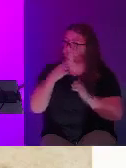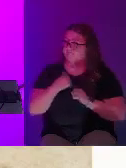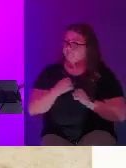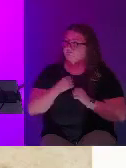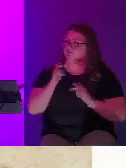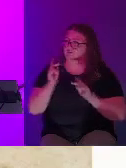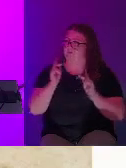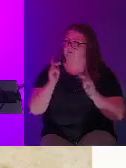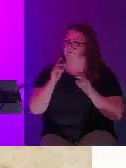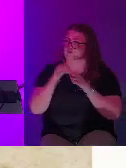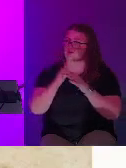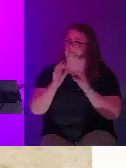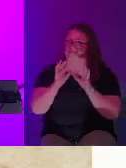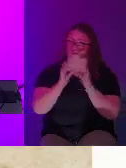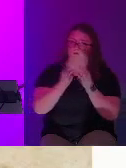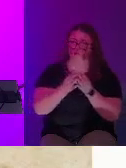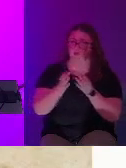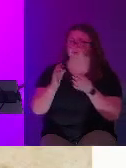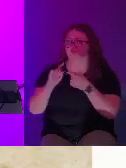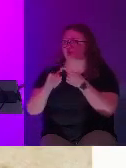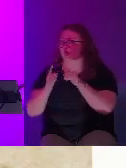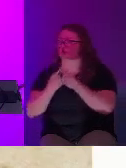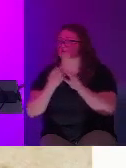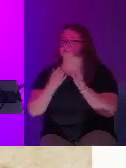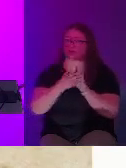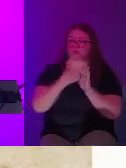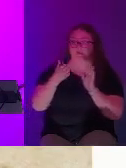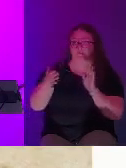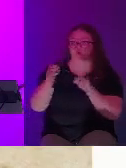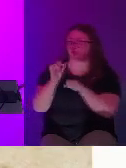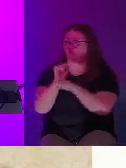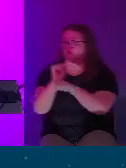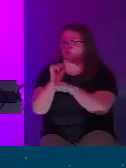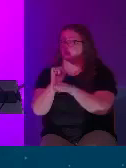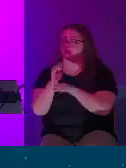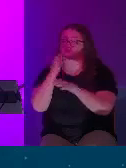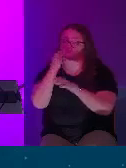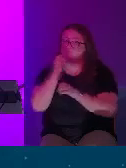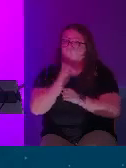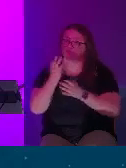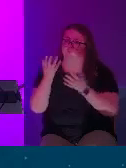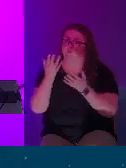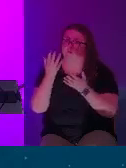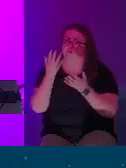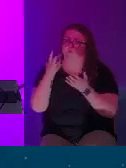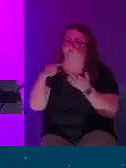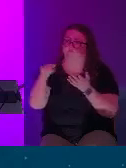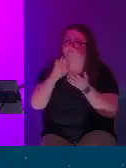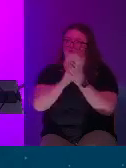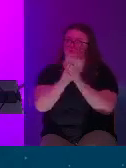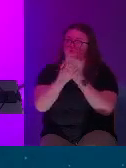in family, friends, neighbors, work, that we care for and want to see saved.